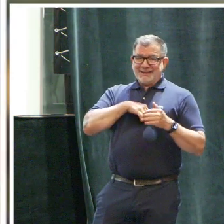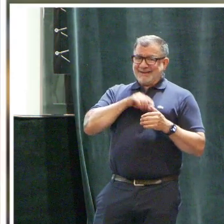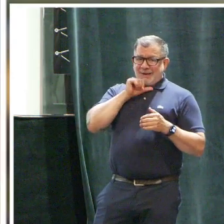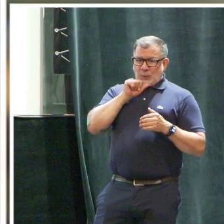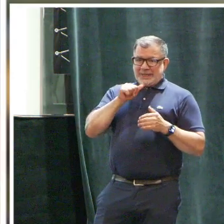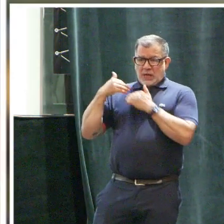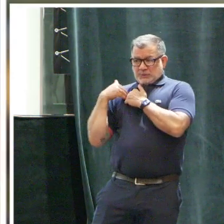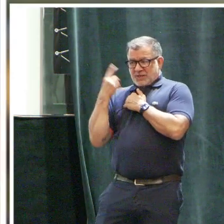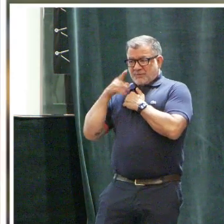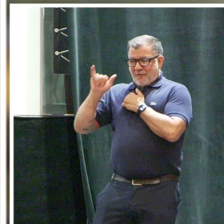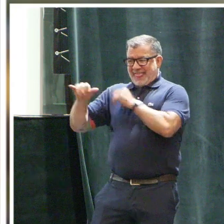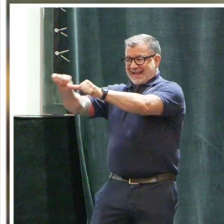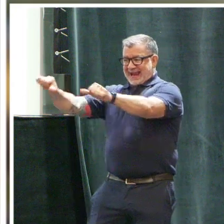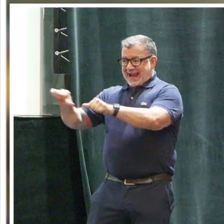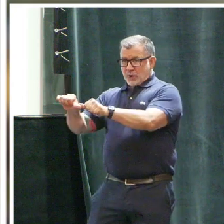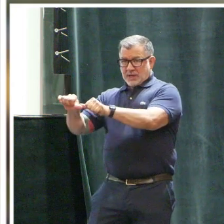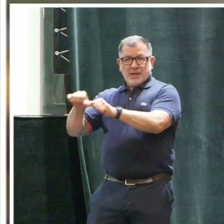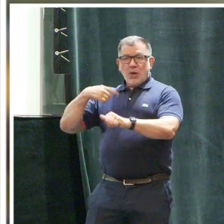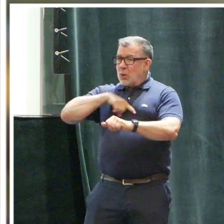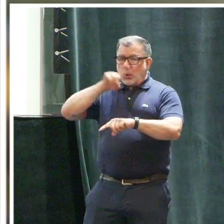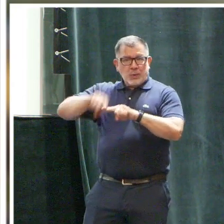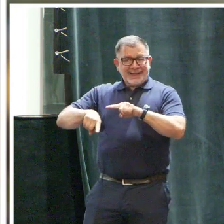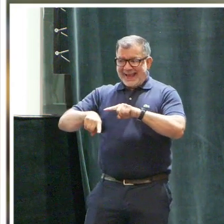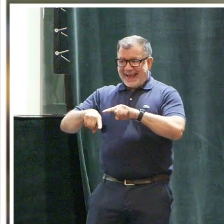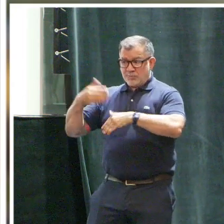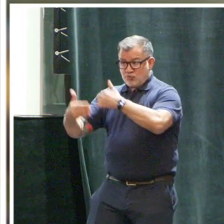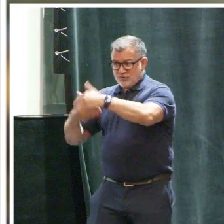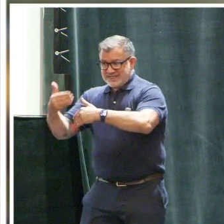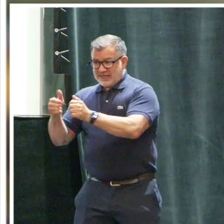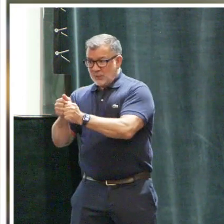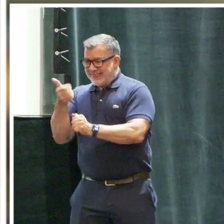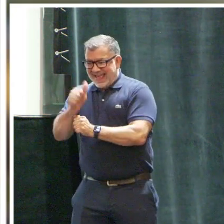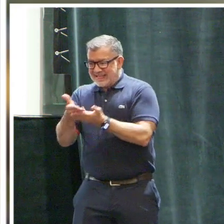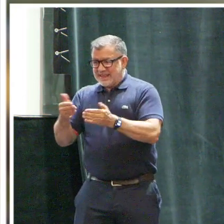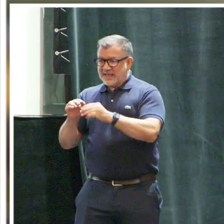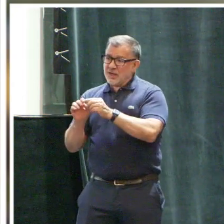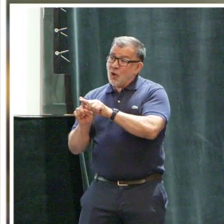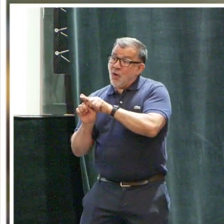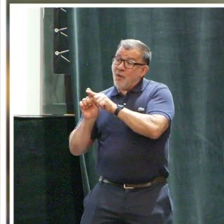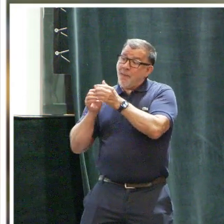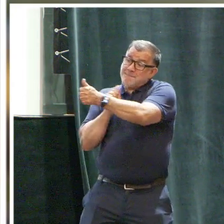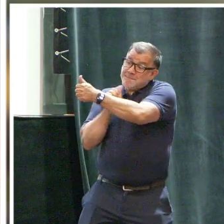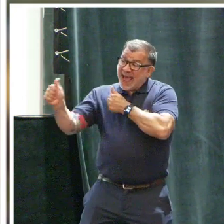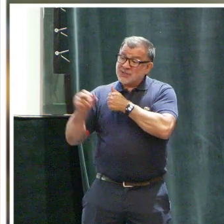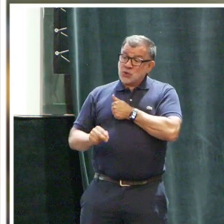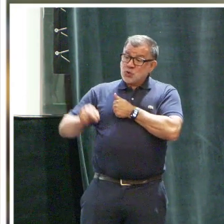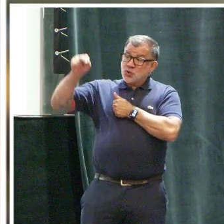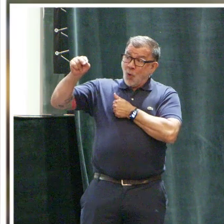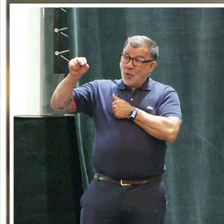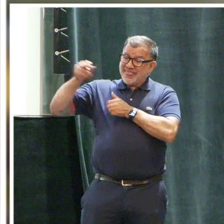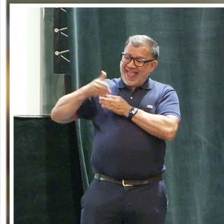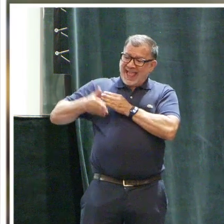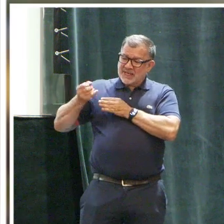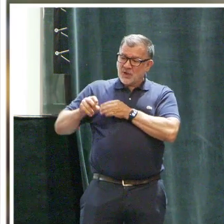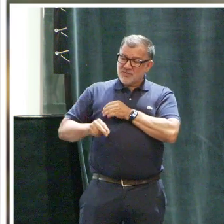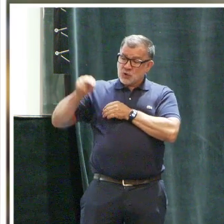jurisdiction, we have no authority to proceed with anything further north than the endpoint of the Northwest project.